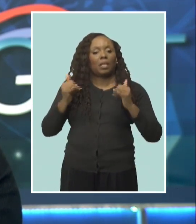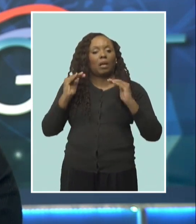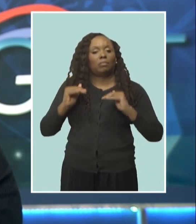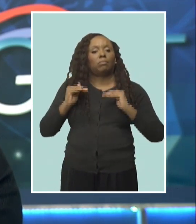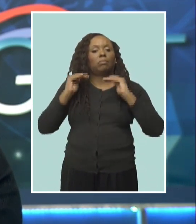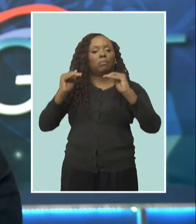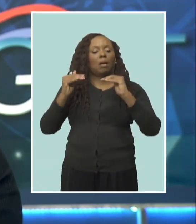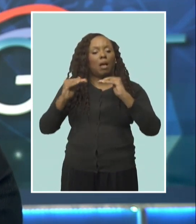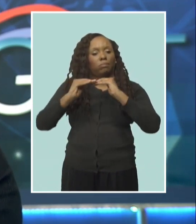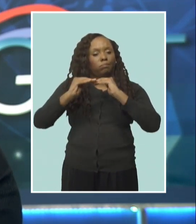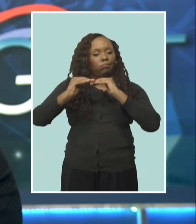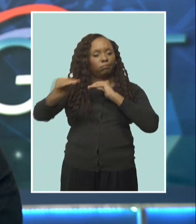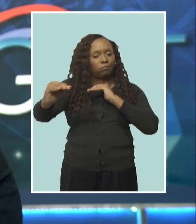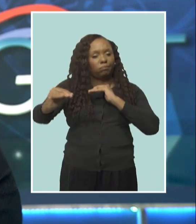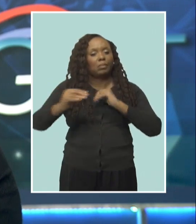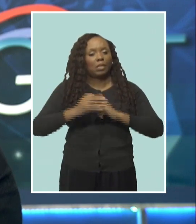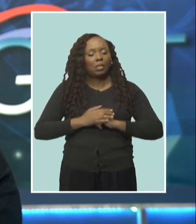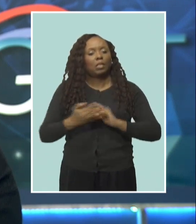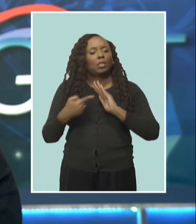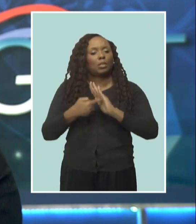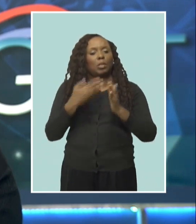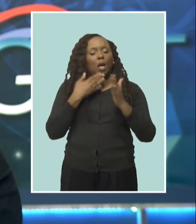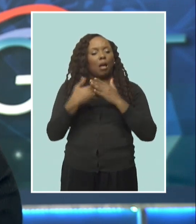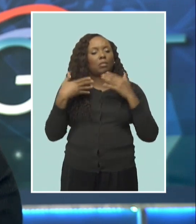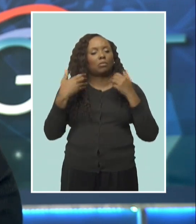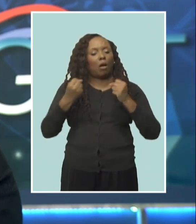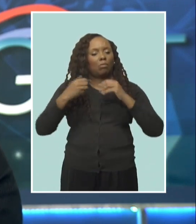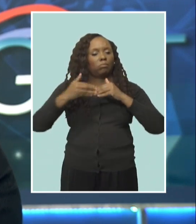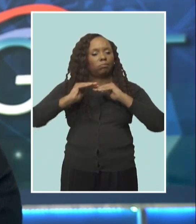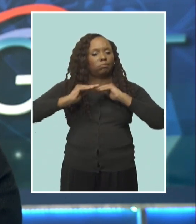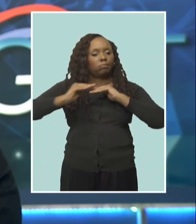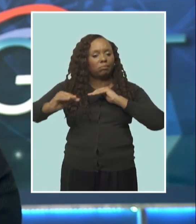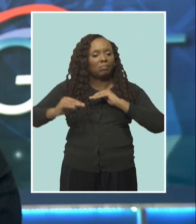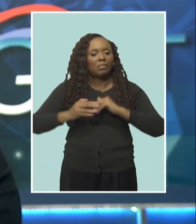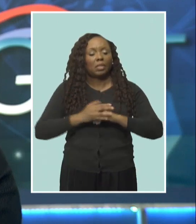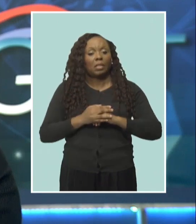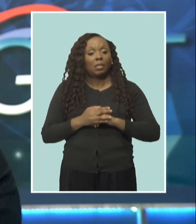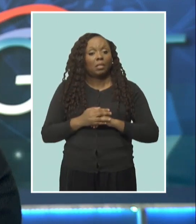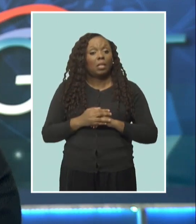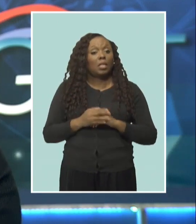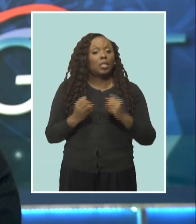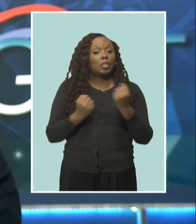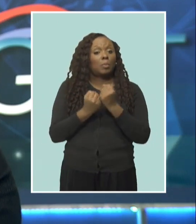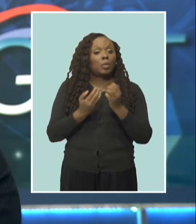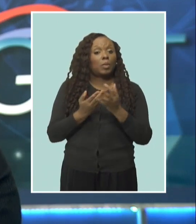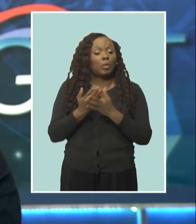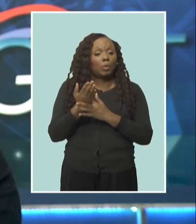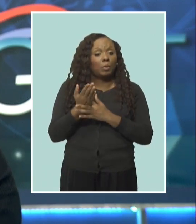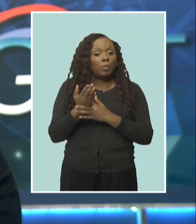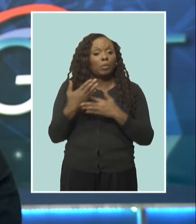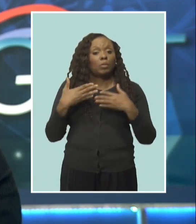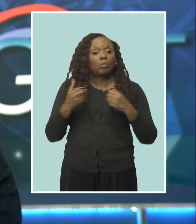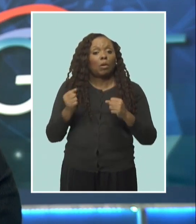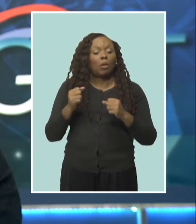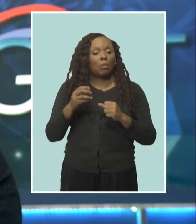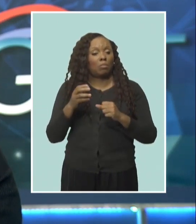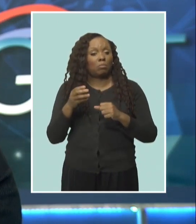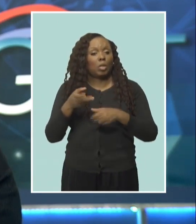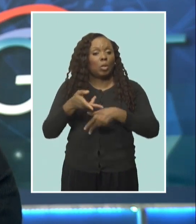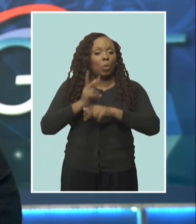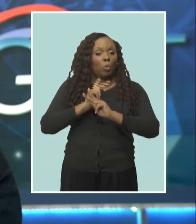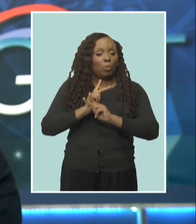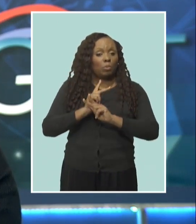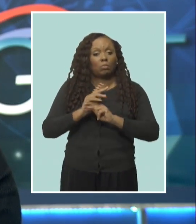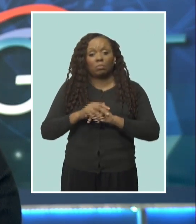stability, which highlights the resilience of the bank's capitalization, supported by its strong loan performance, overall high